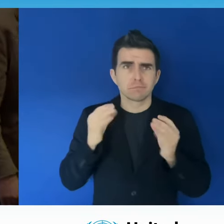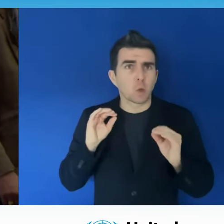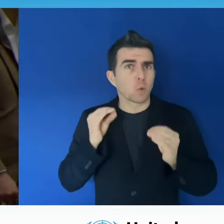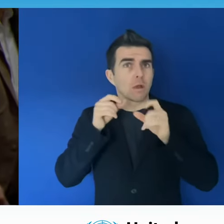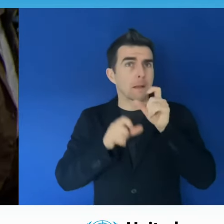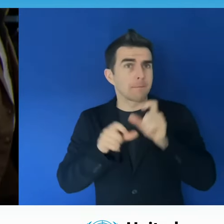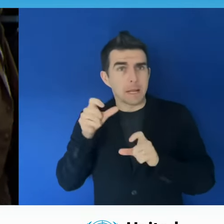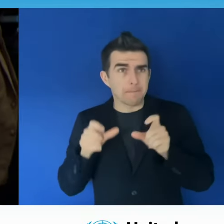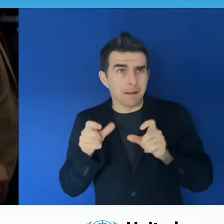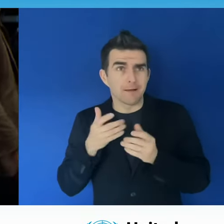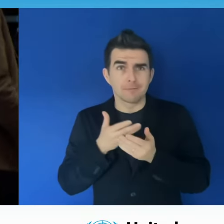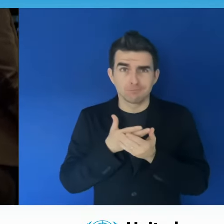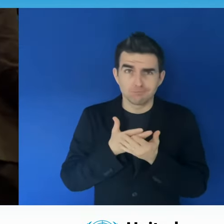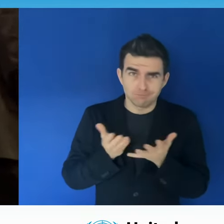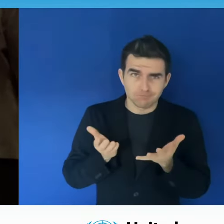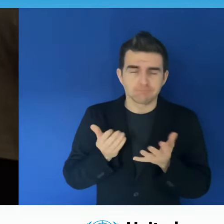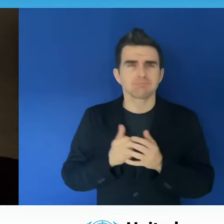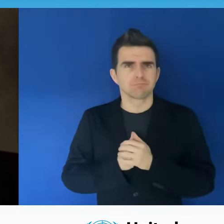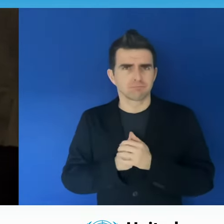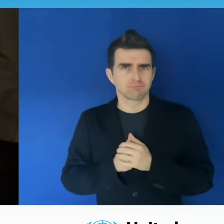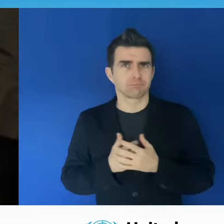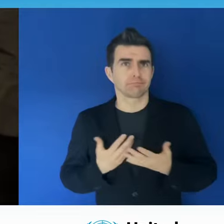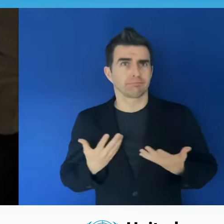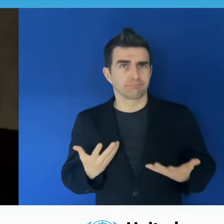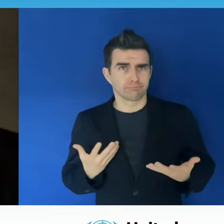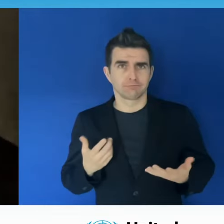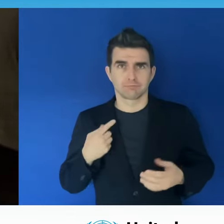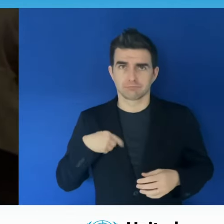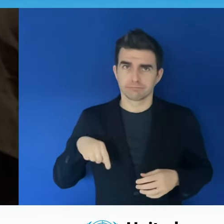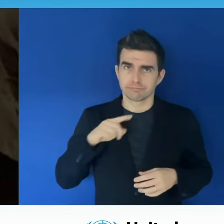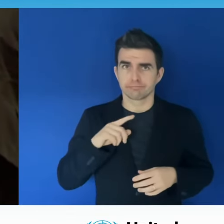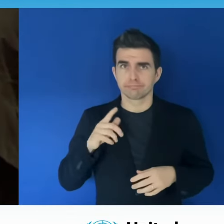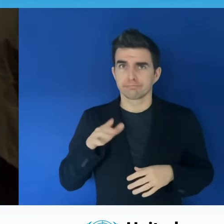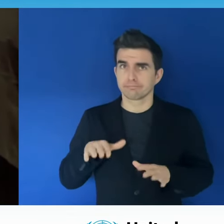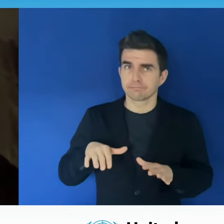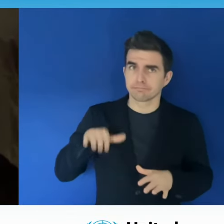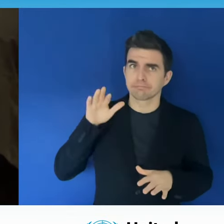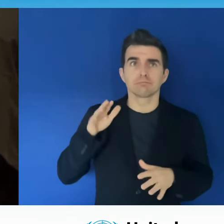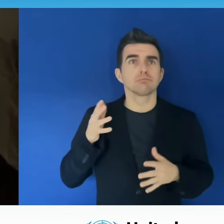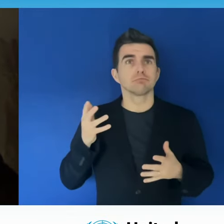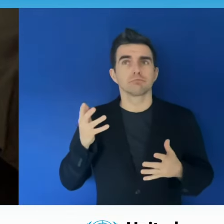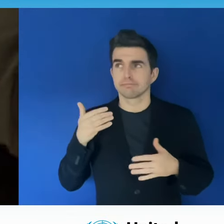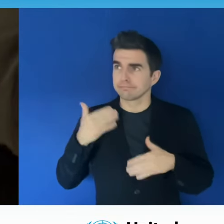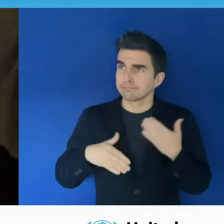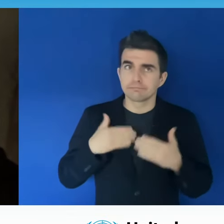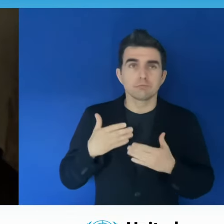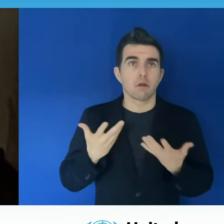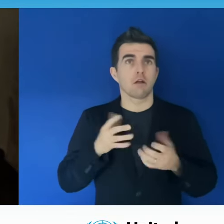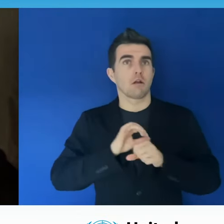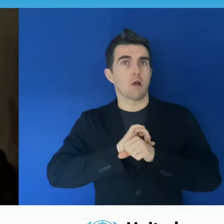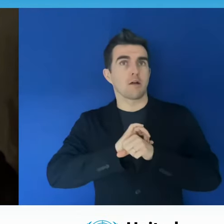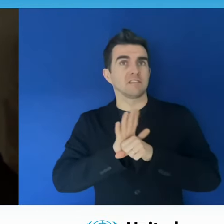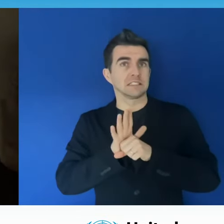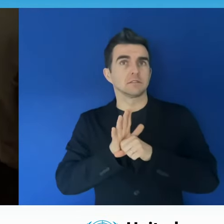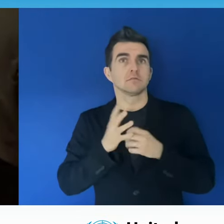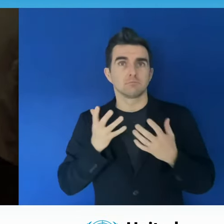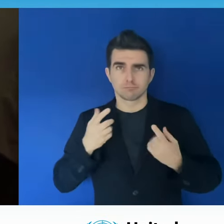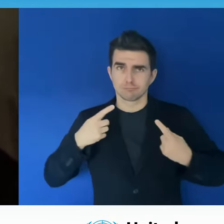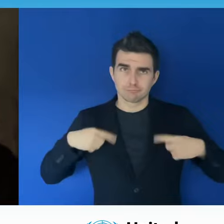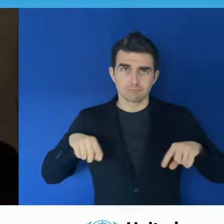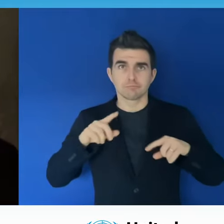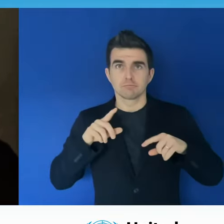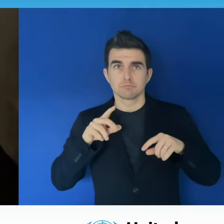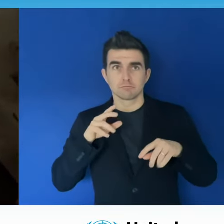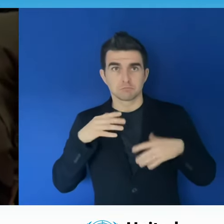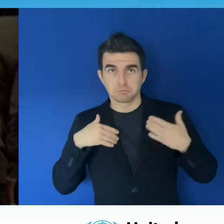in this post-pandemic world. A lot of us come from countries that still haven't recovered from the pandemic. So can you tell us a little